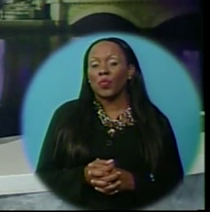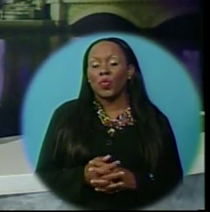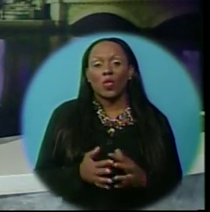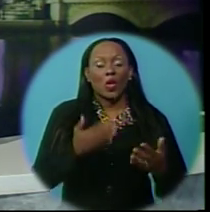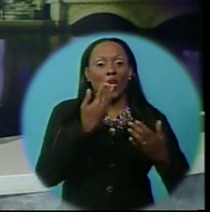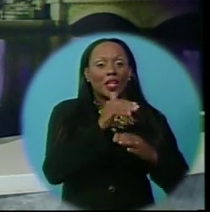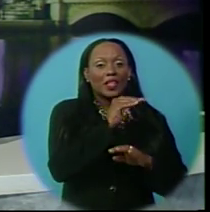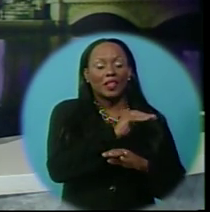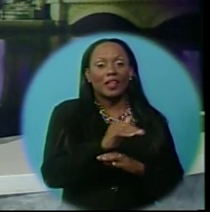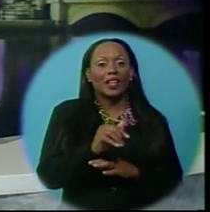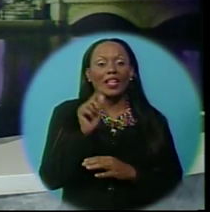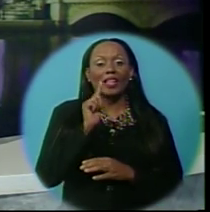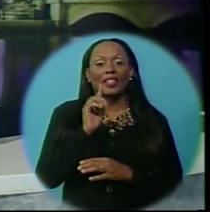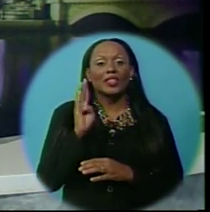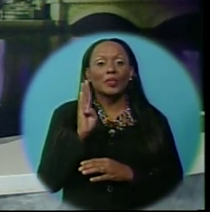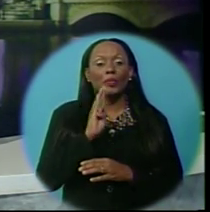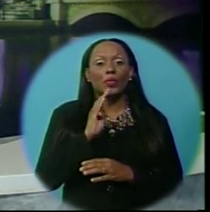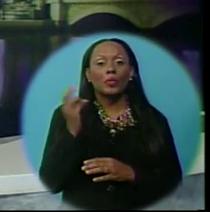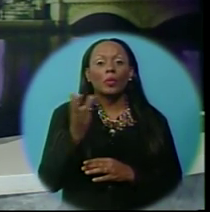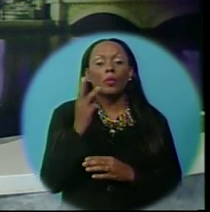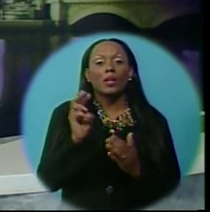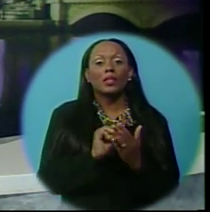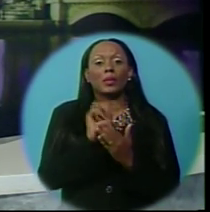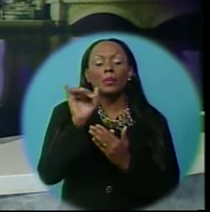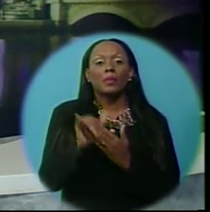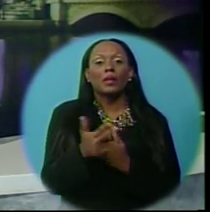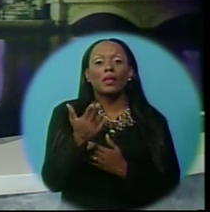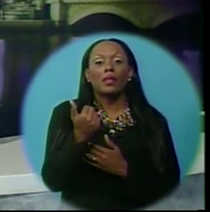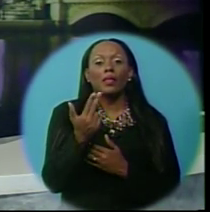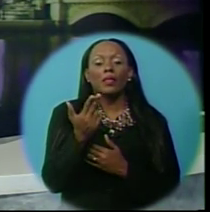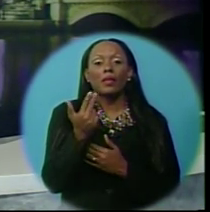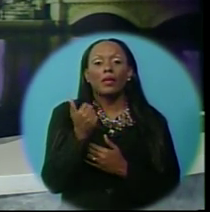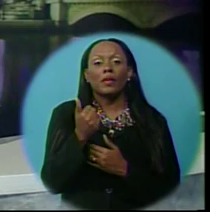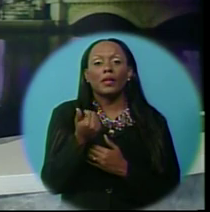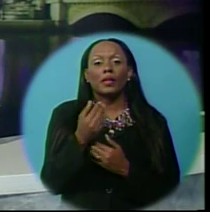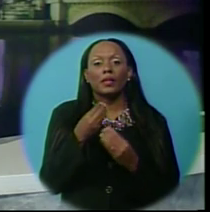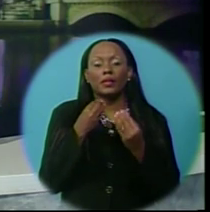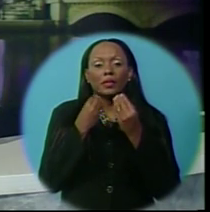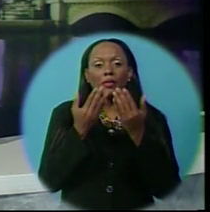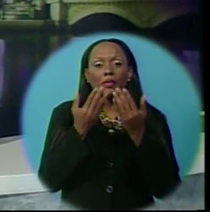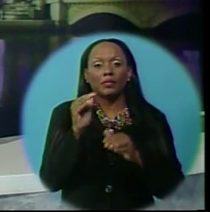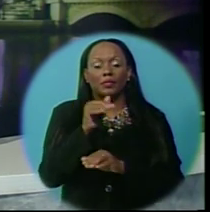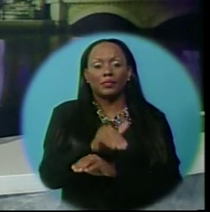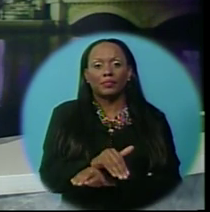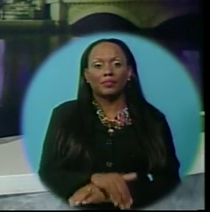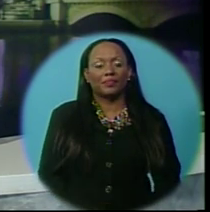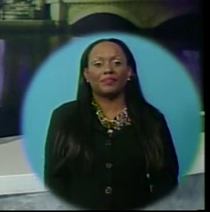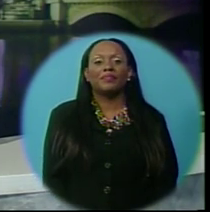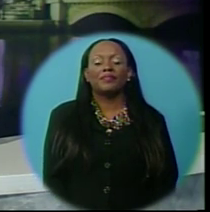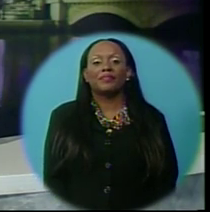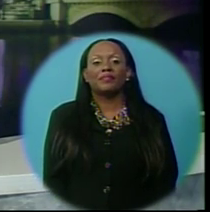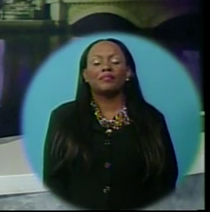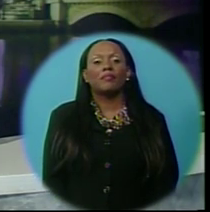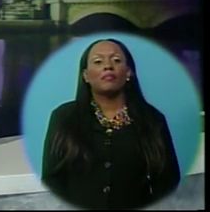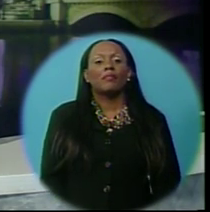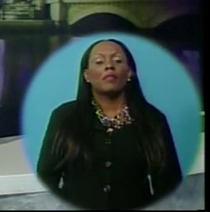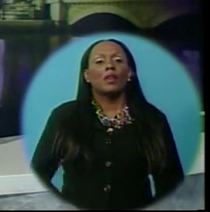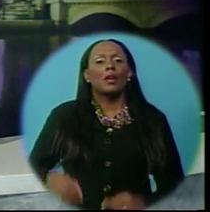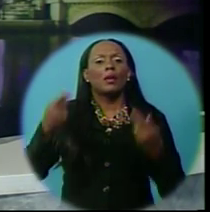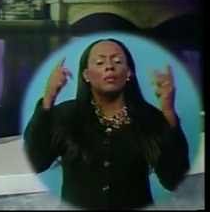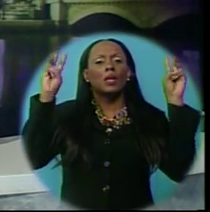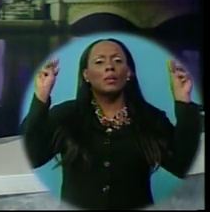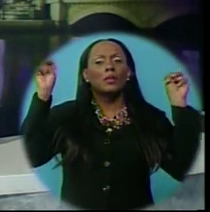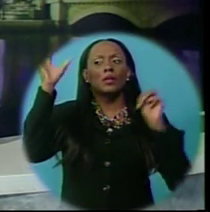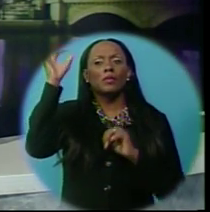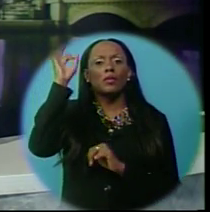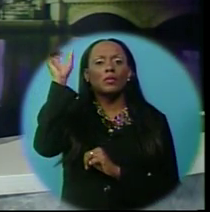Very good evening to you. I'm Lisa Broom with the Wednesday, May 13th edition of the CBC Evening News. In our top story tonight, Prime Minister